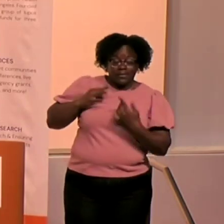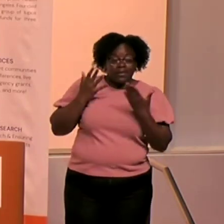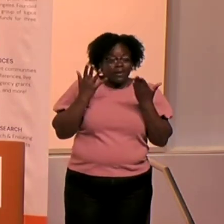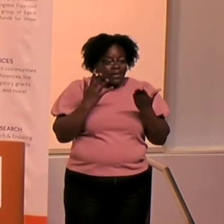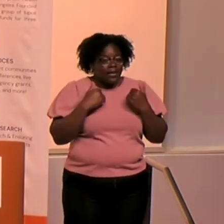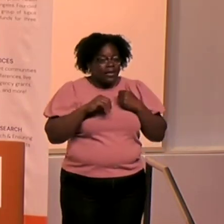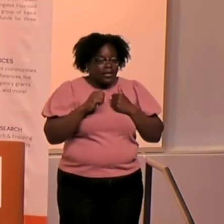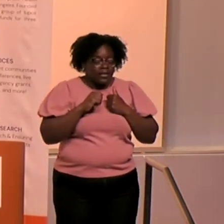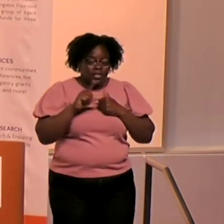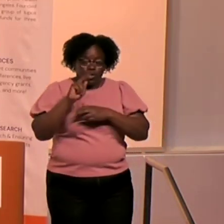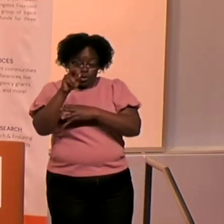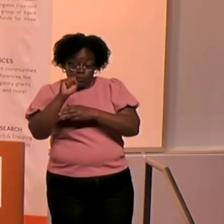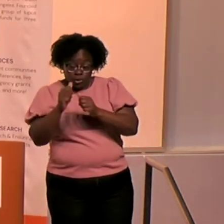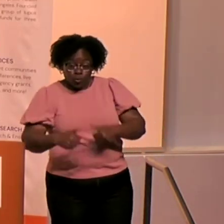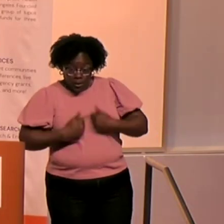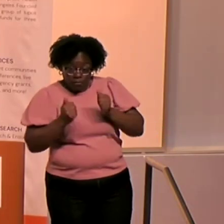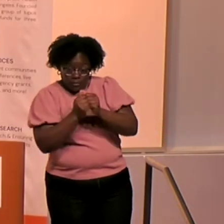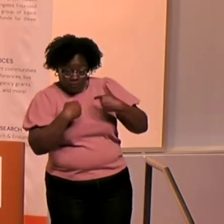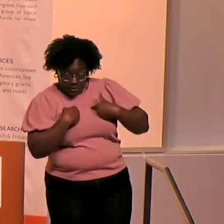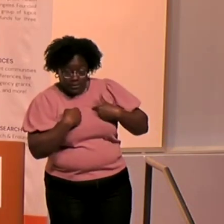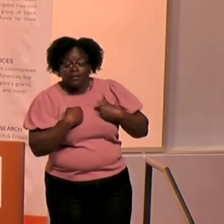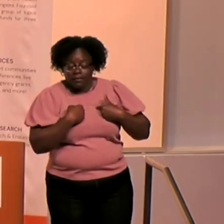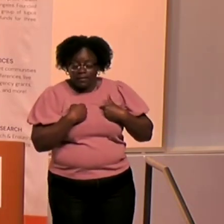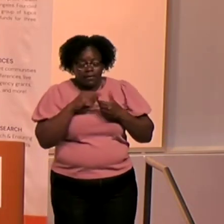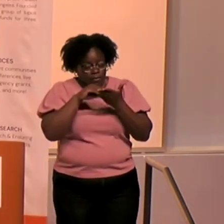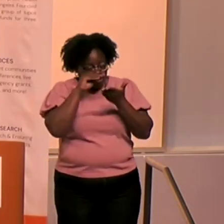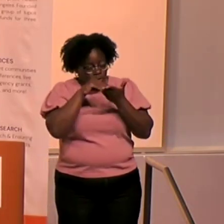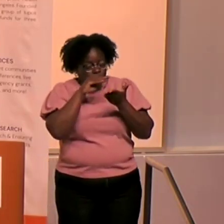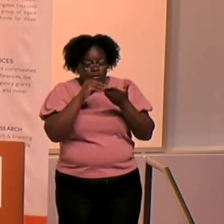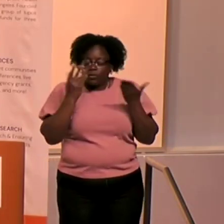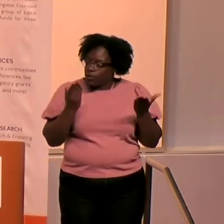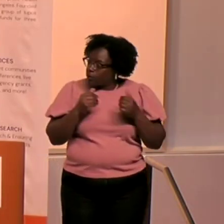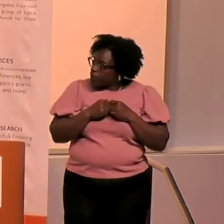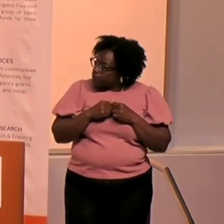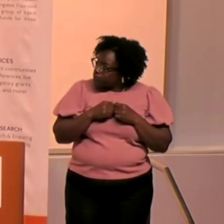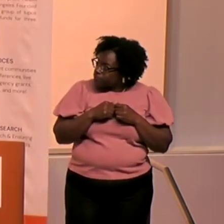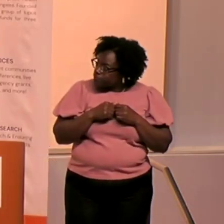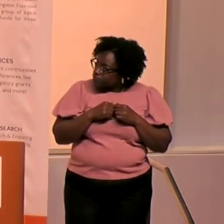how to live with me, right? So with that being said,